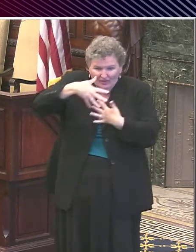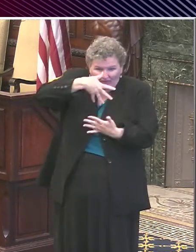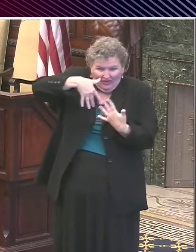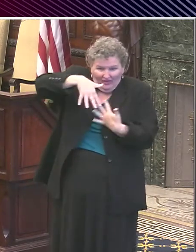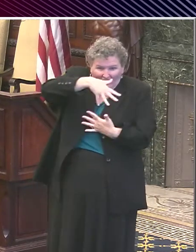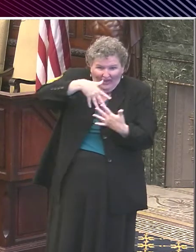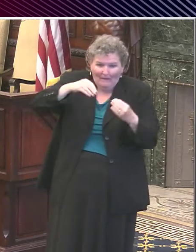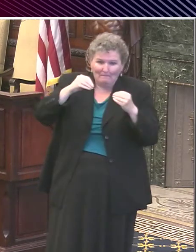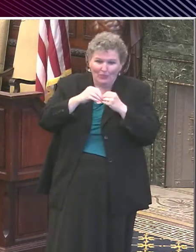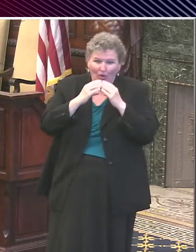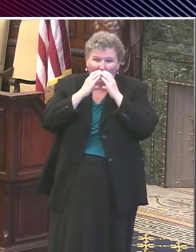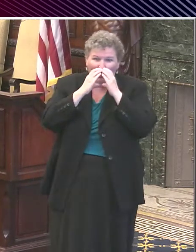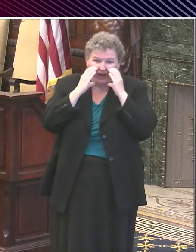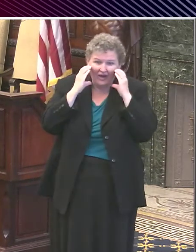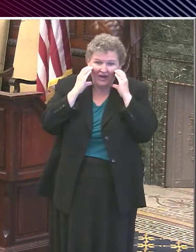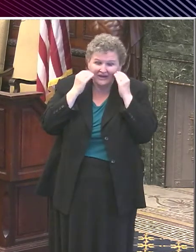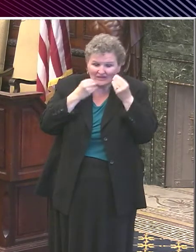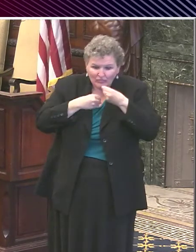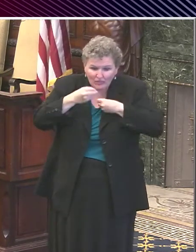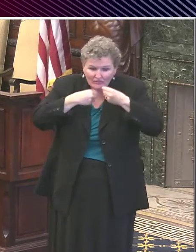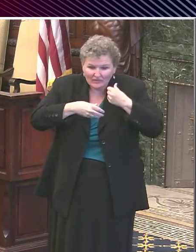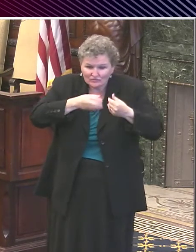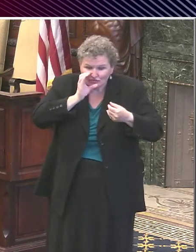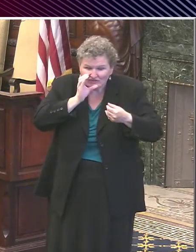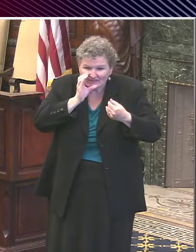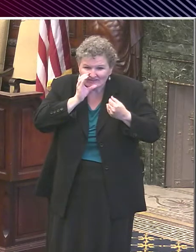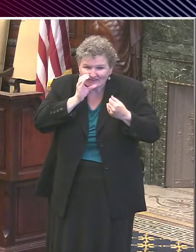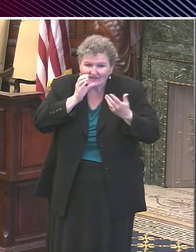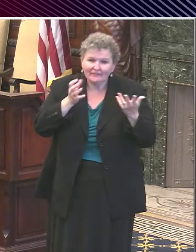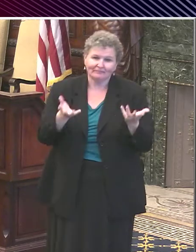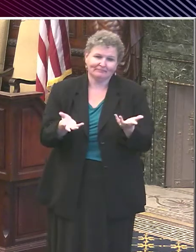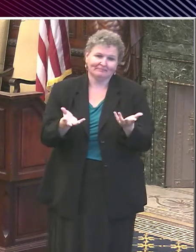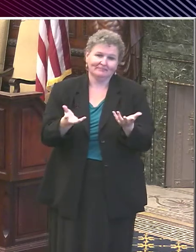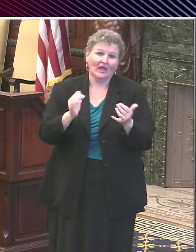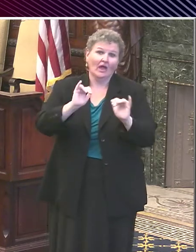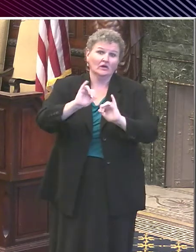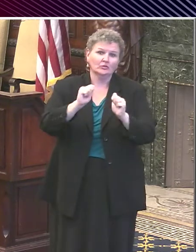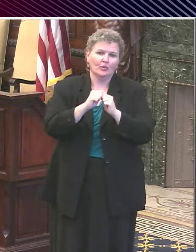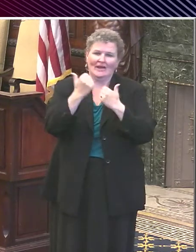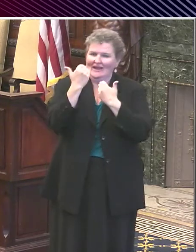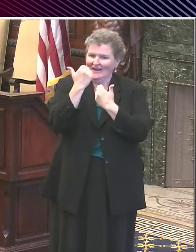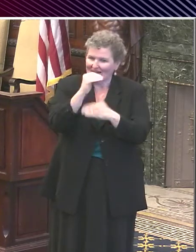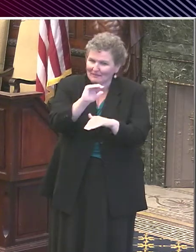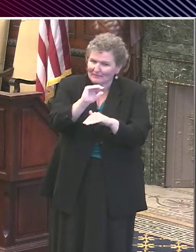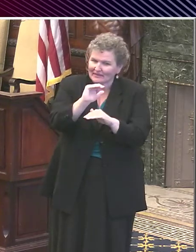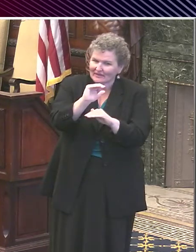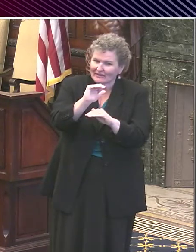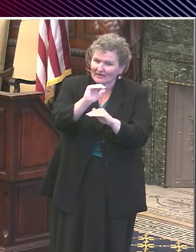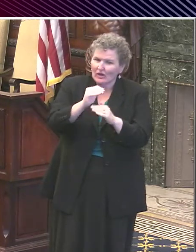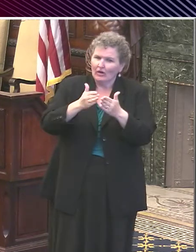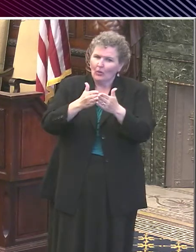masks because they're eating and drinking. There have been clusters in restaurants that have occurred across the country and